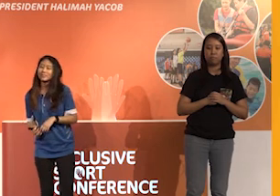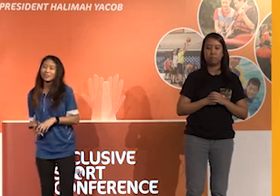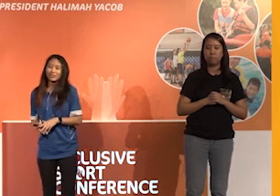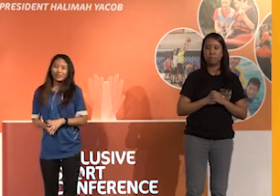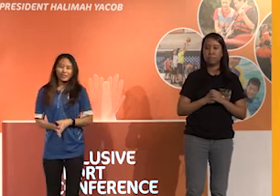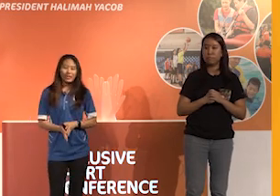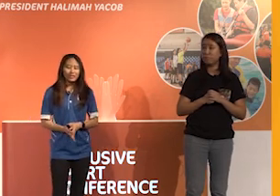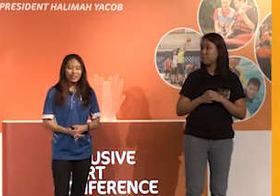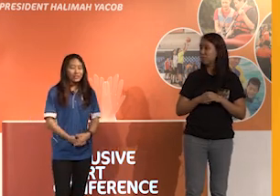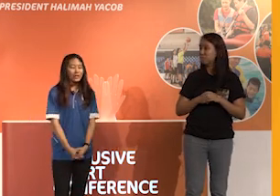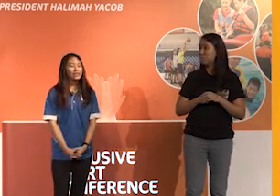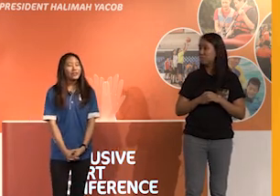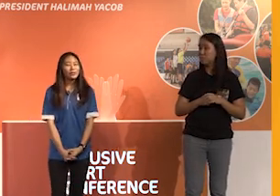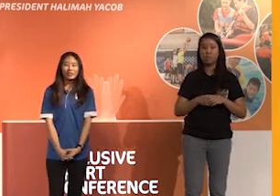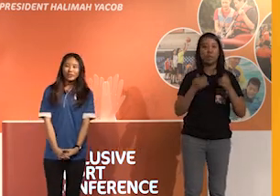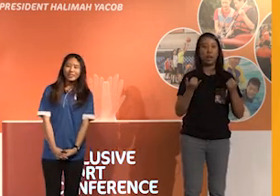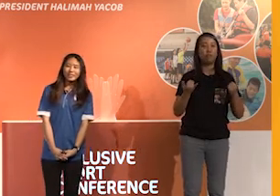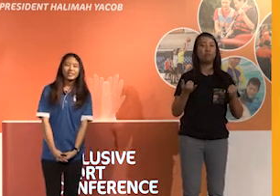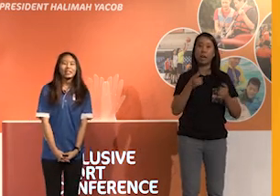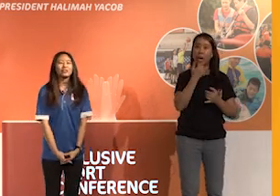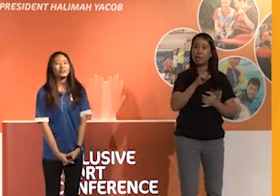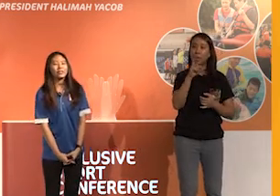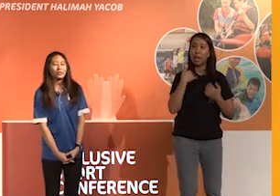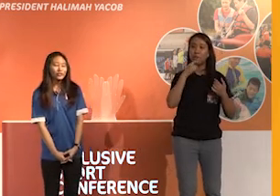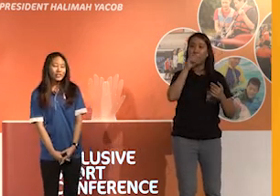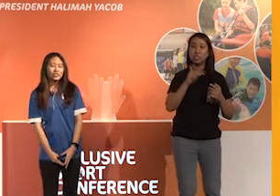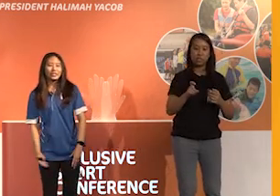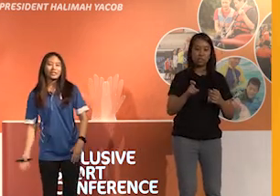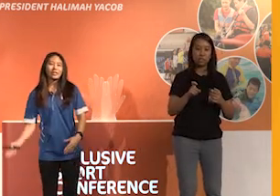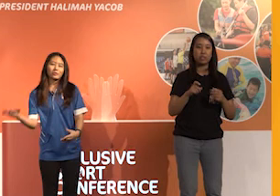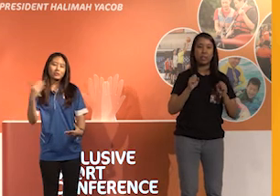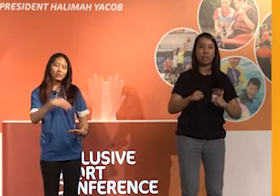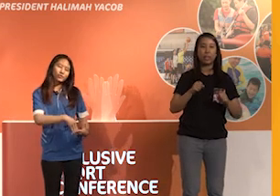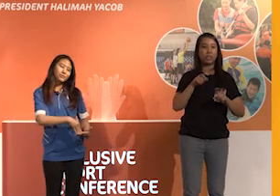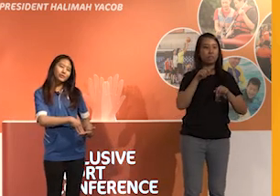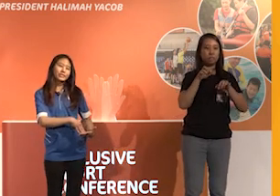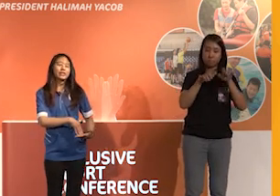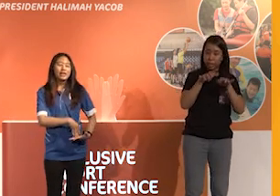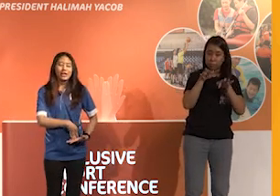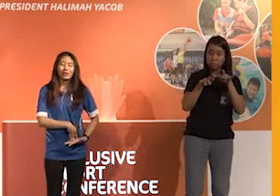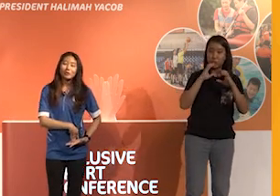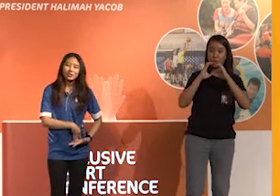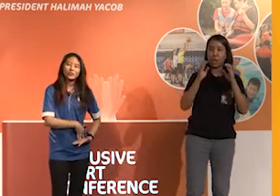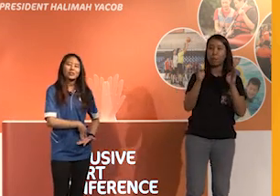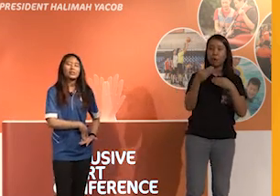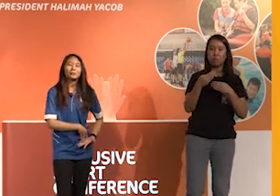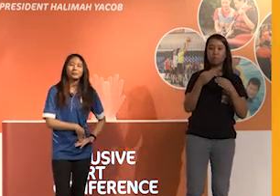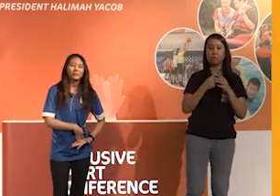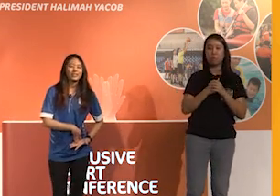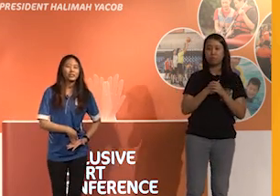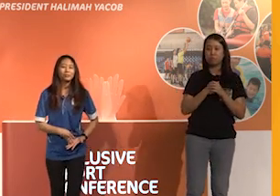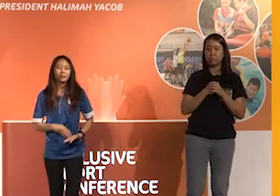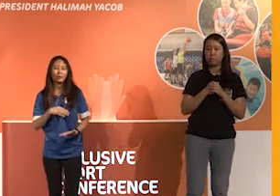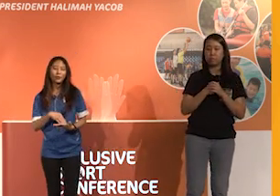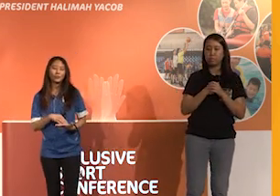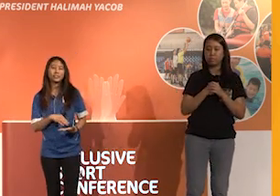Yeah. So does anyone have any questions? If you have any questions, you can send up to the question box, and also